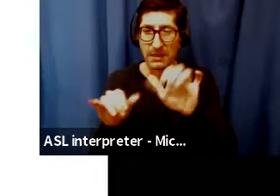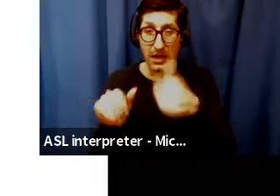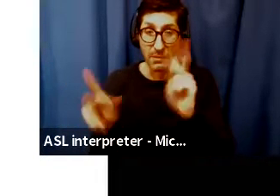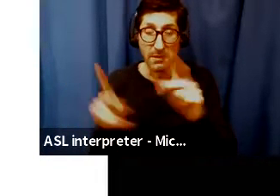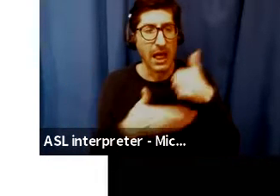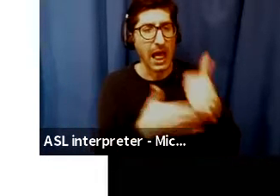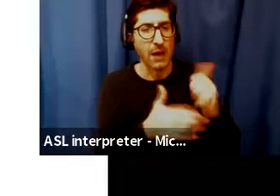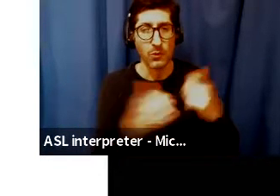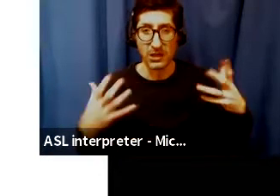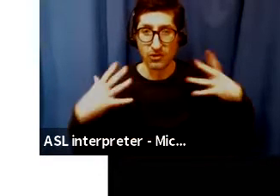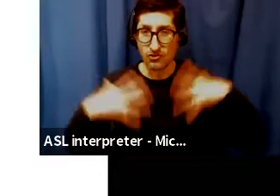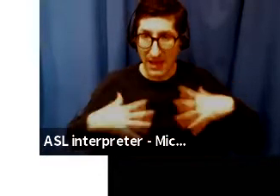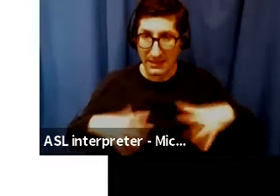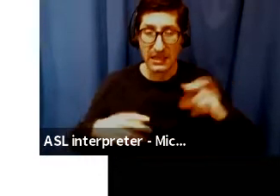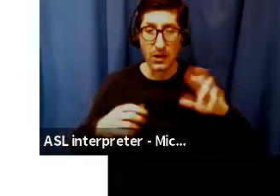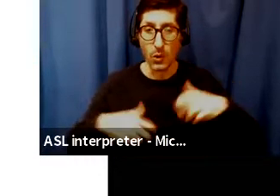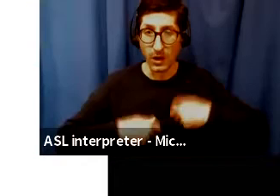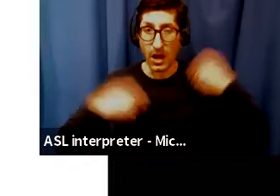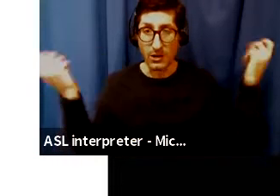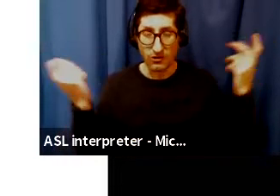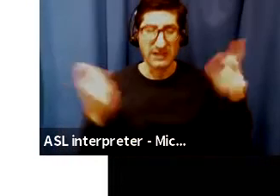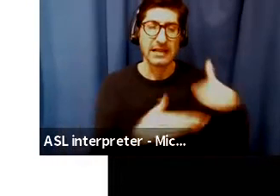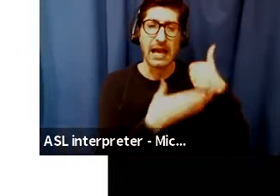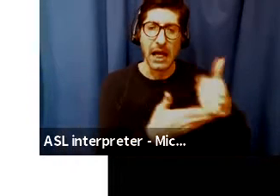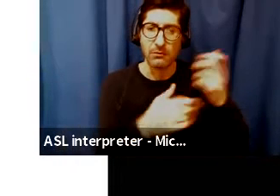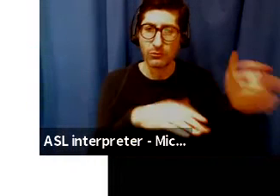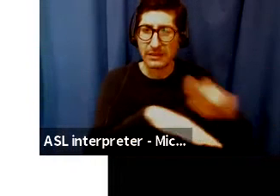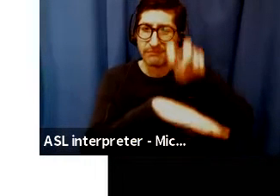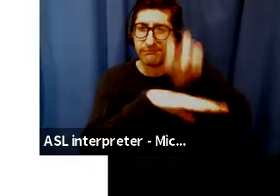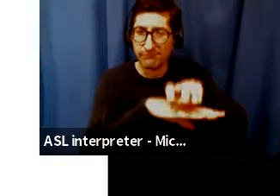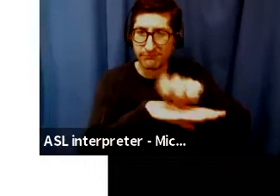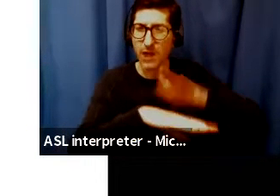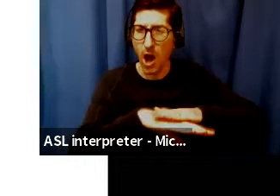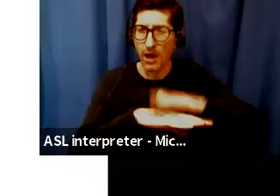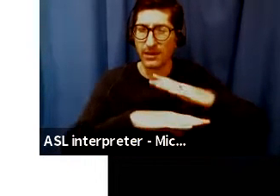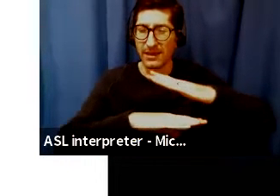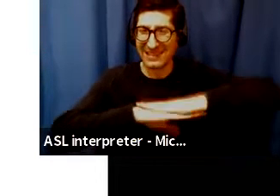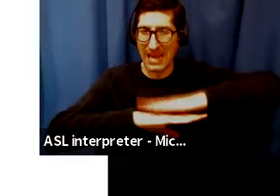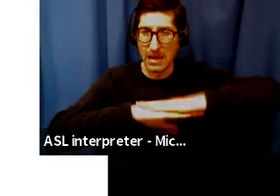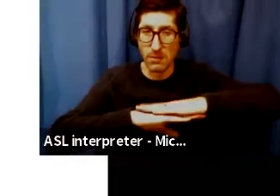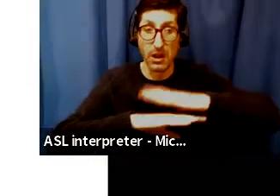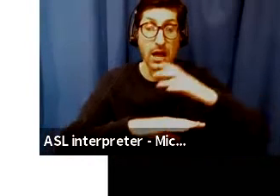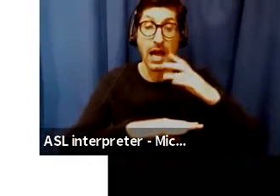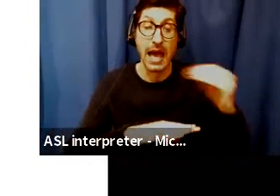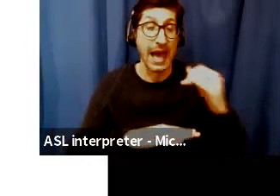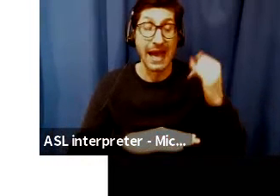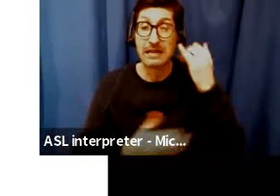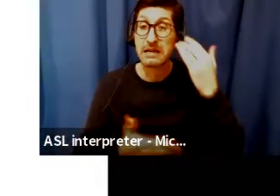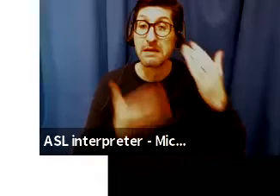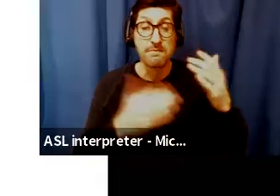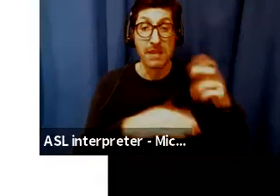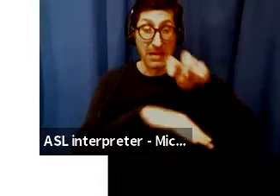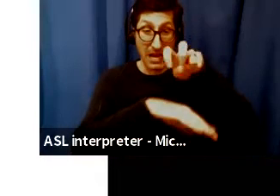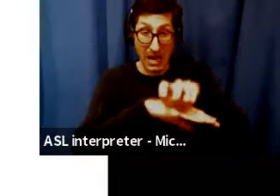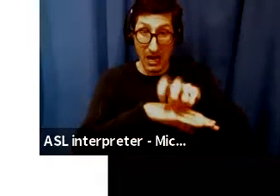undressing, getting on and off the exam table or positioning. And they may need a staff person to stay with them to maintain balance